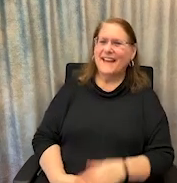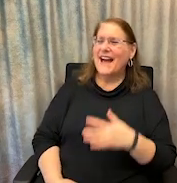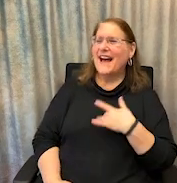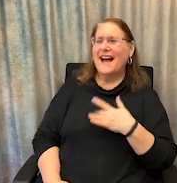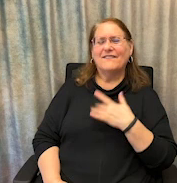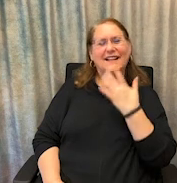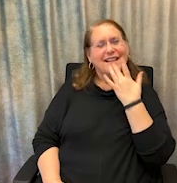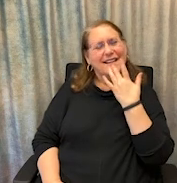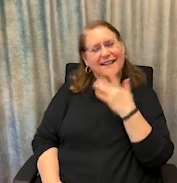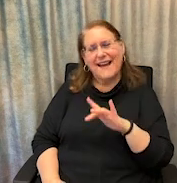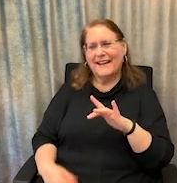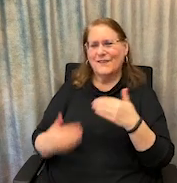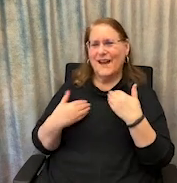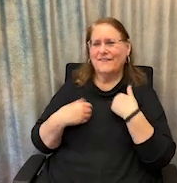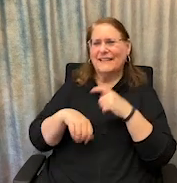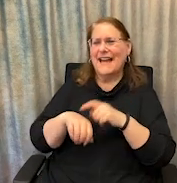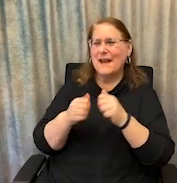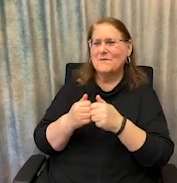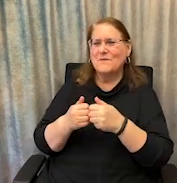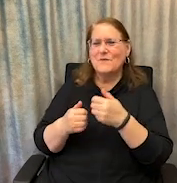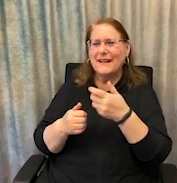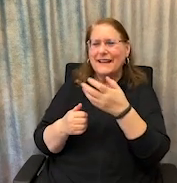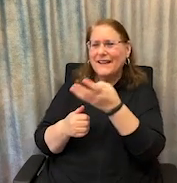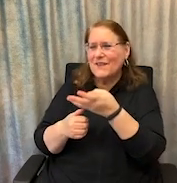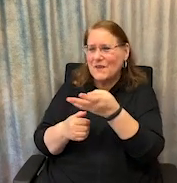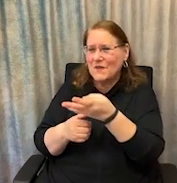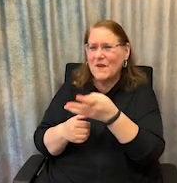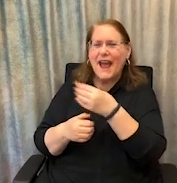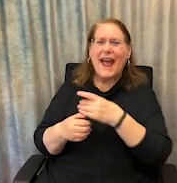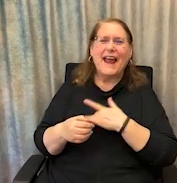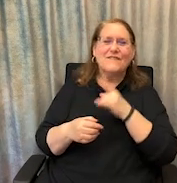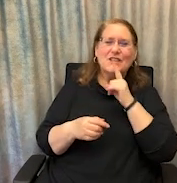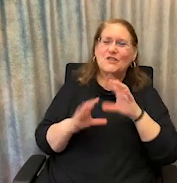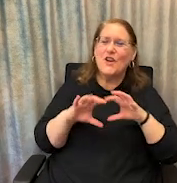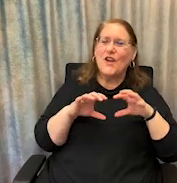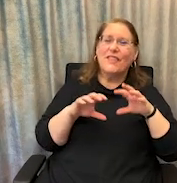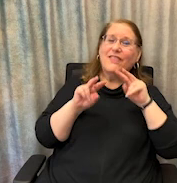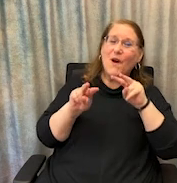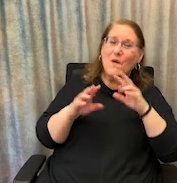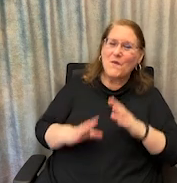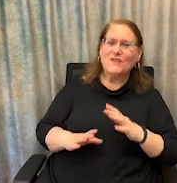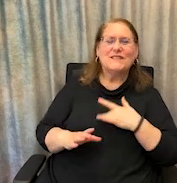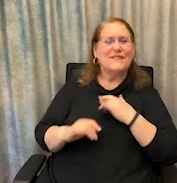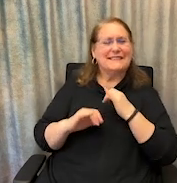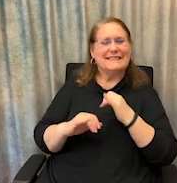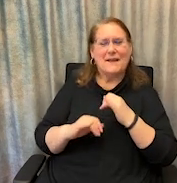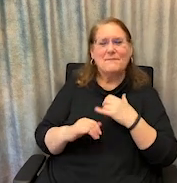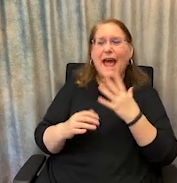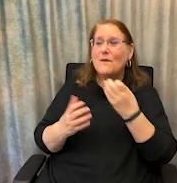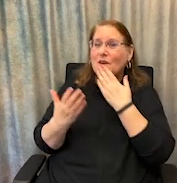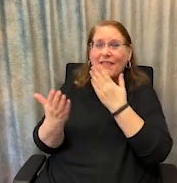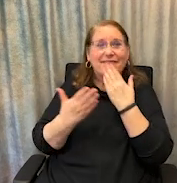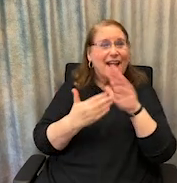I feel really lucky to have had this time with you guys, and I'm sure our audience feels the same way. And I also want to